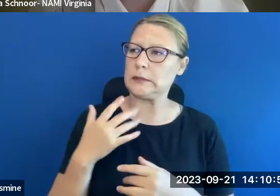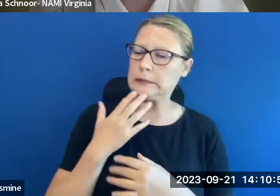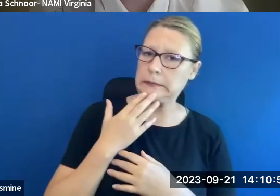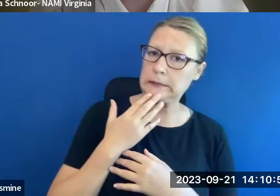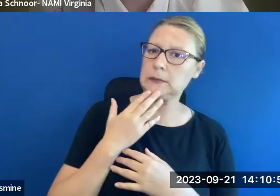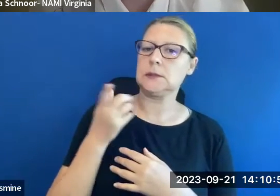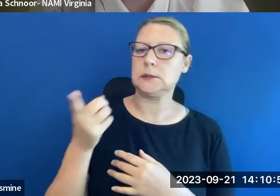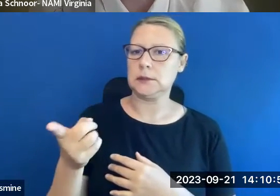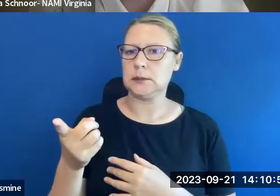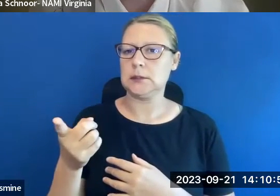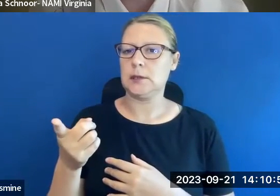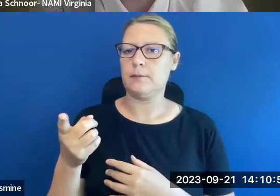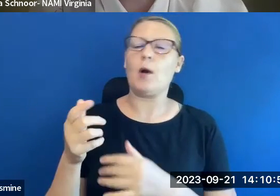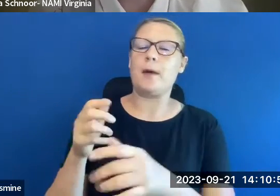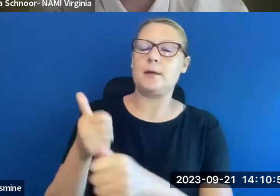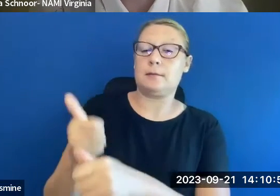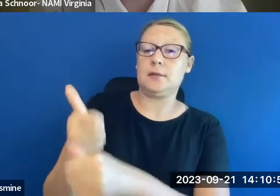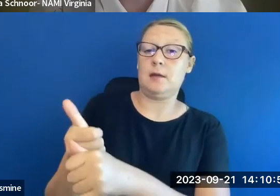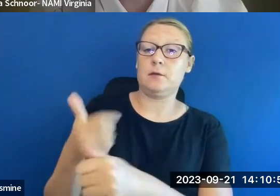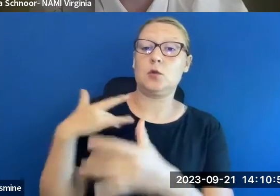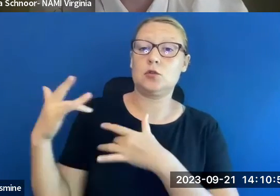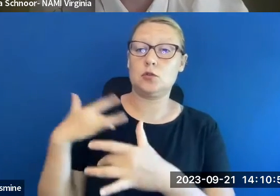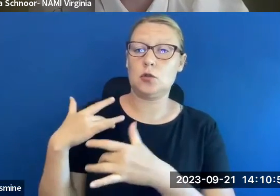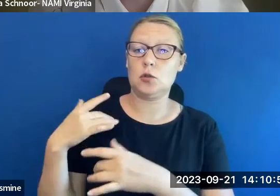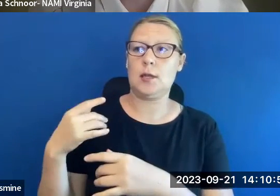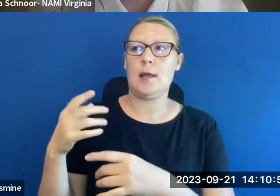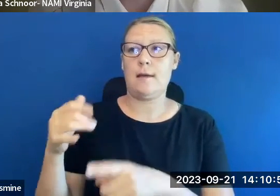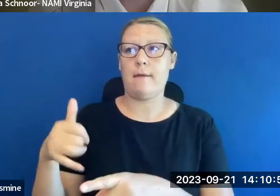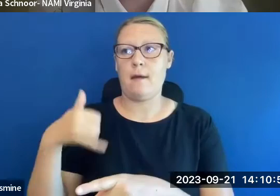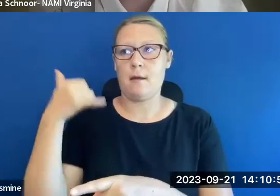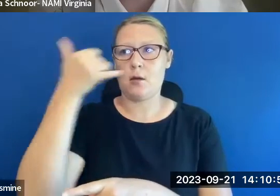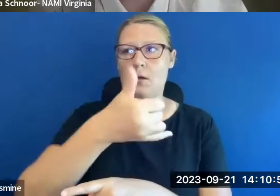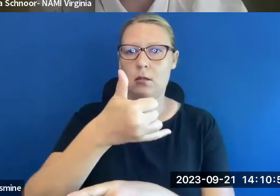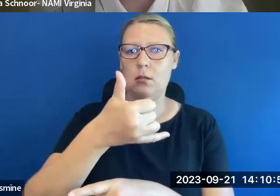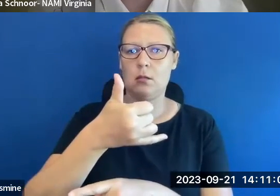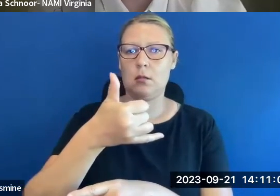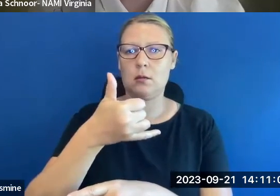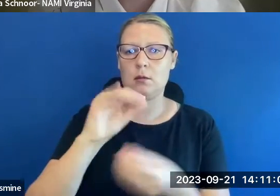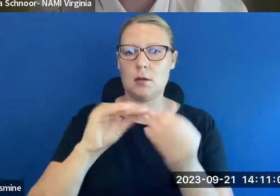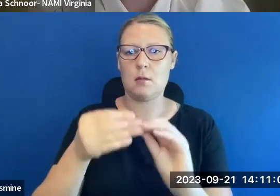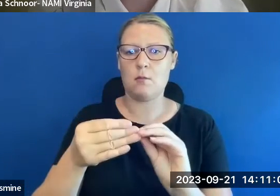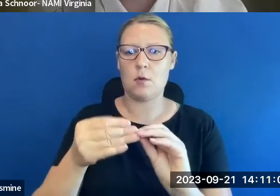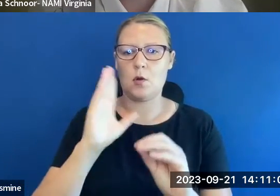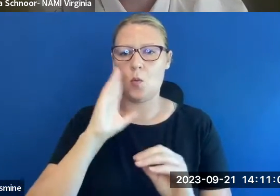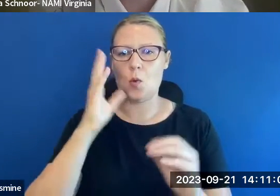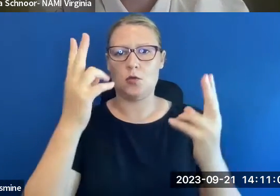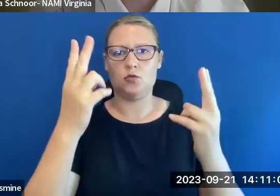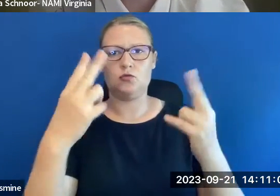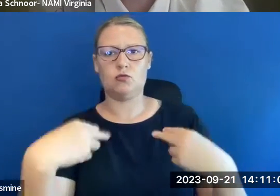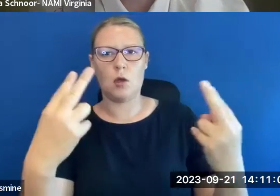possibly either judged or even involuntarily